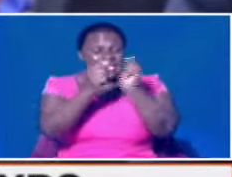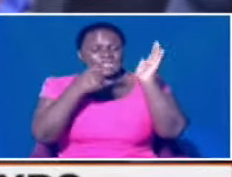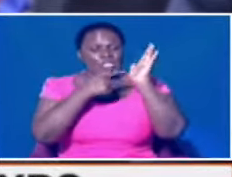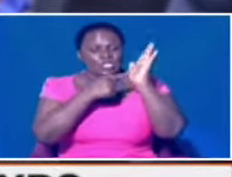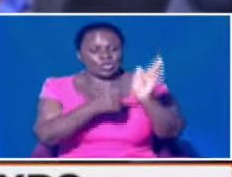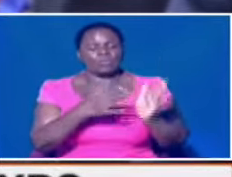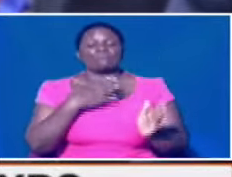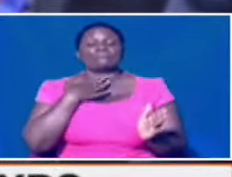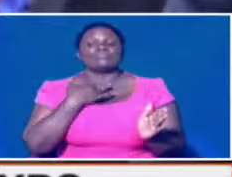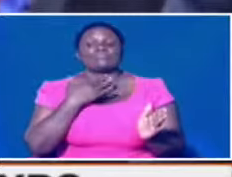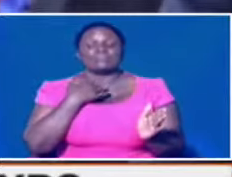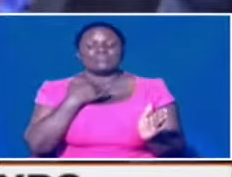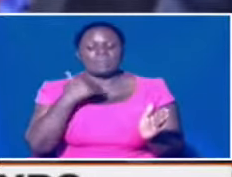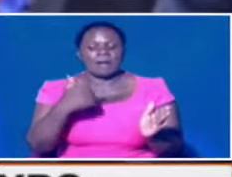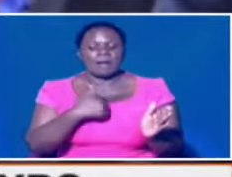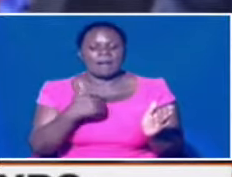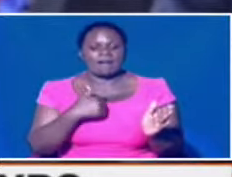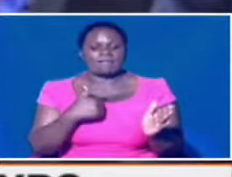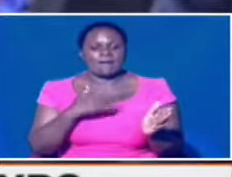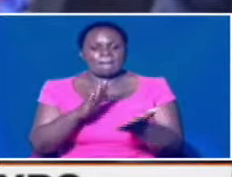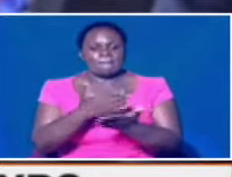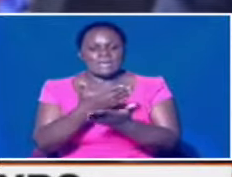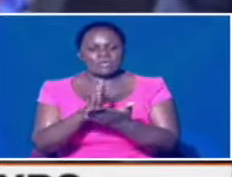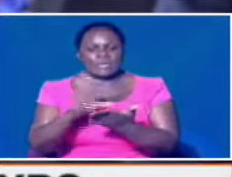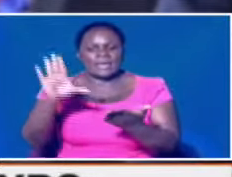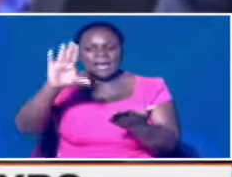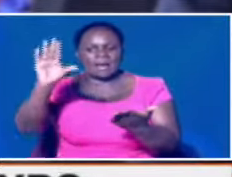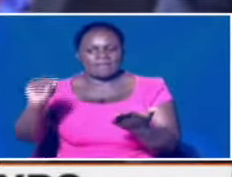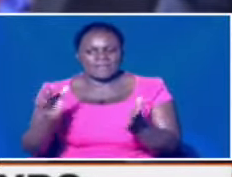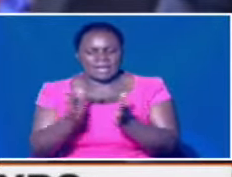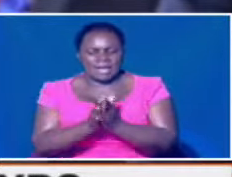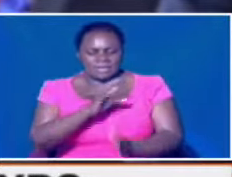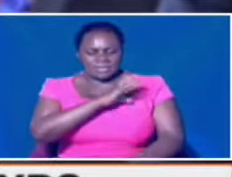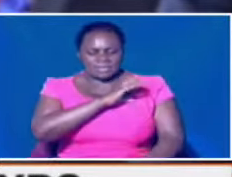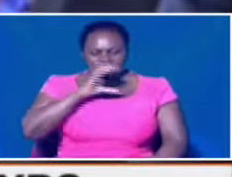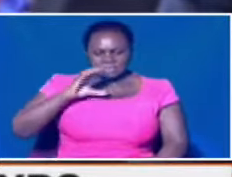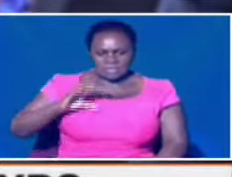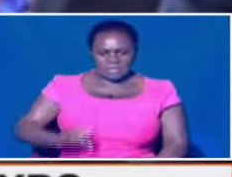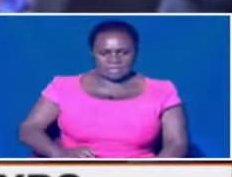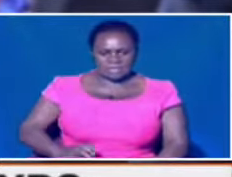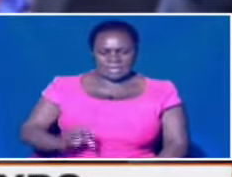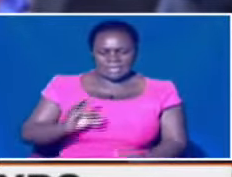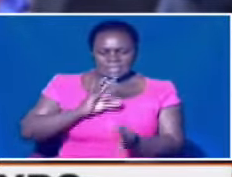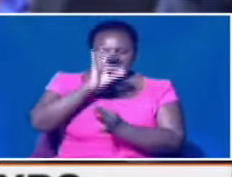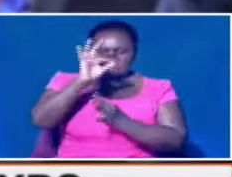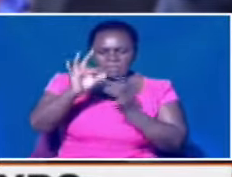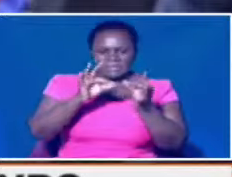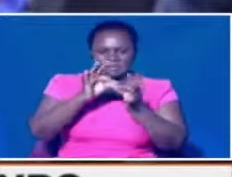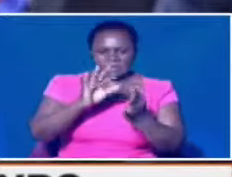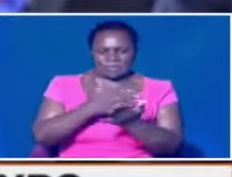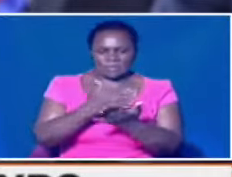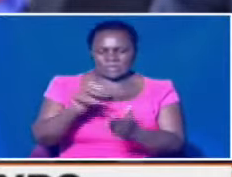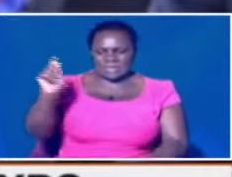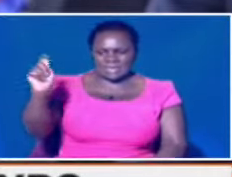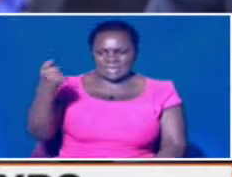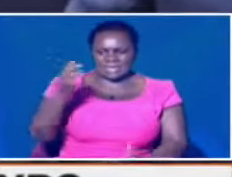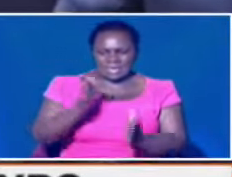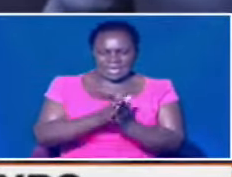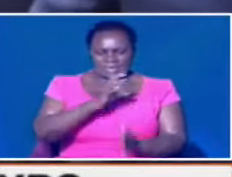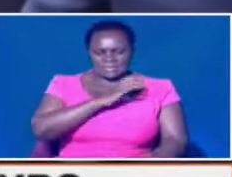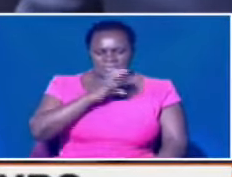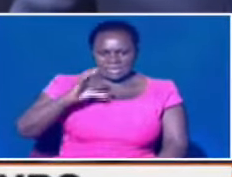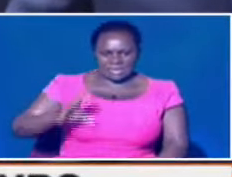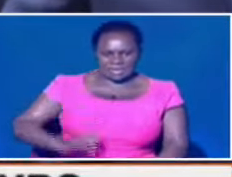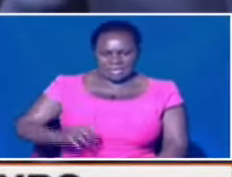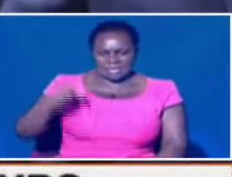the appetite that exists between Africa and China, and more specifically between Kenya and China.